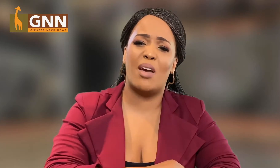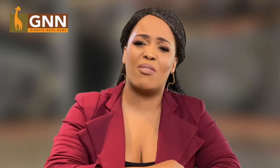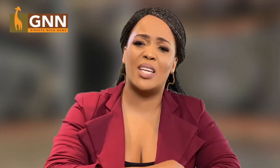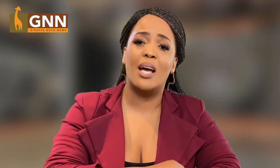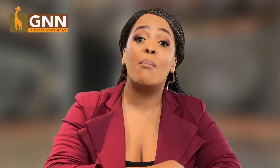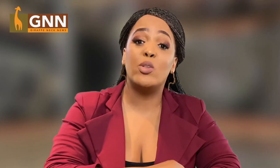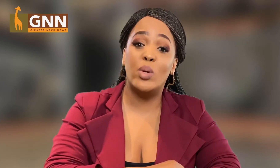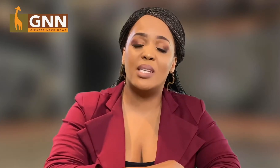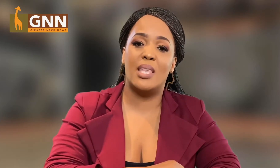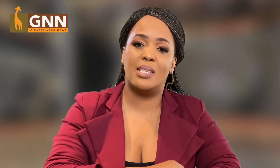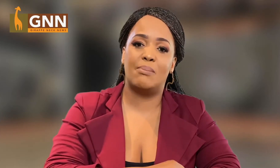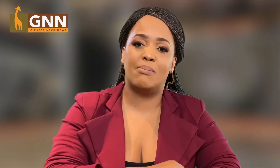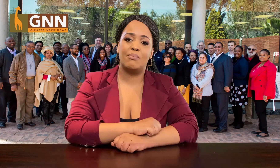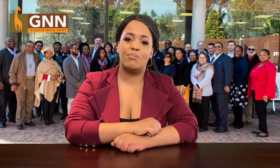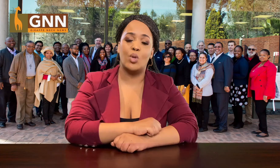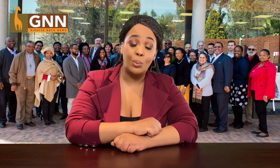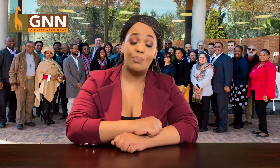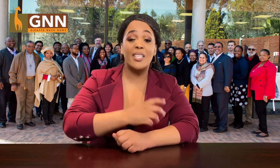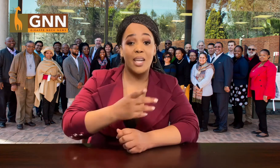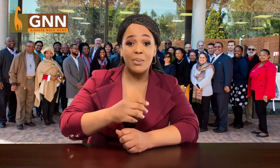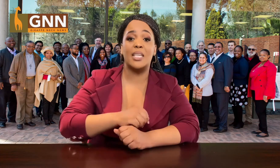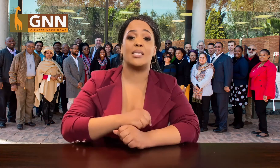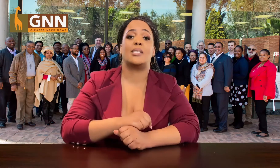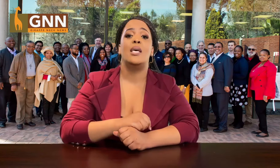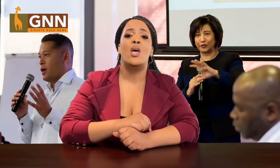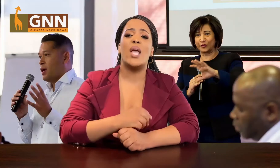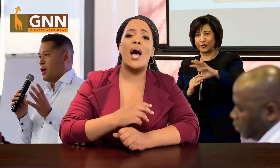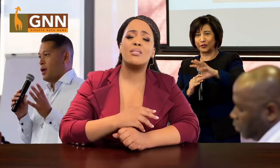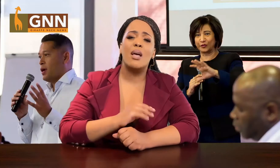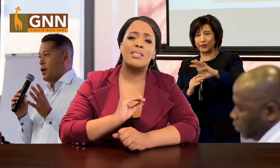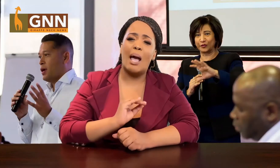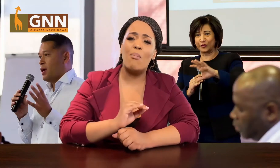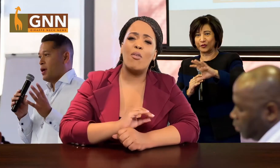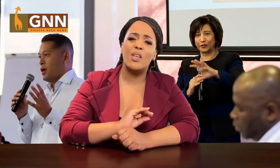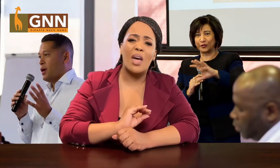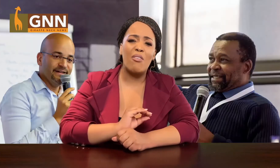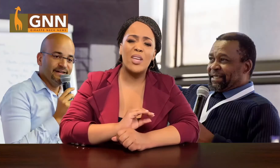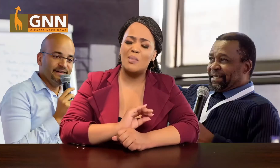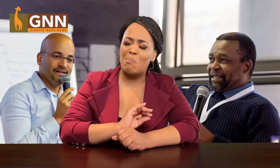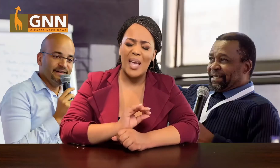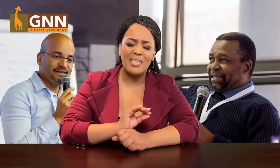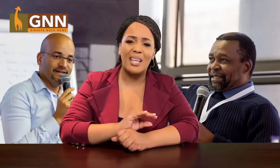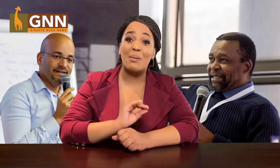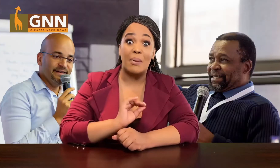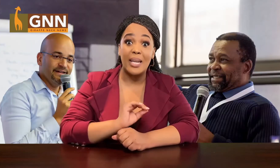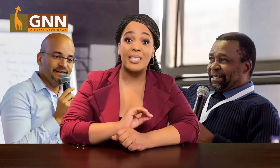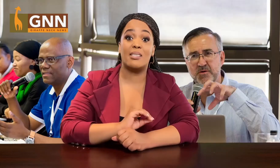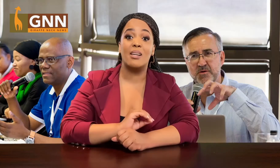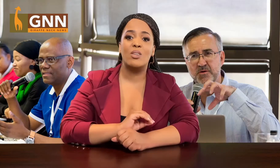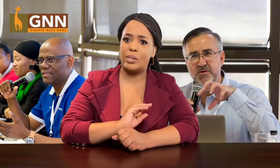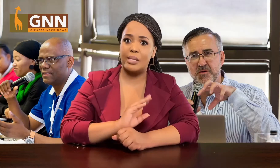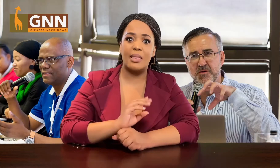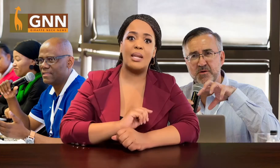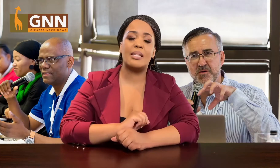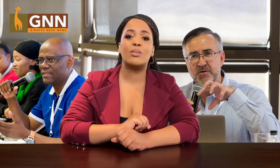cohesive South Africa by 2030? So, as the name suggests, we asked some of South Africa's best and